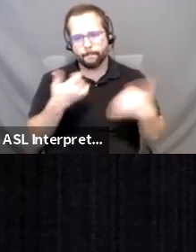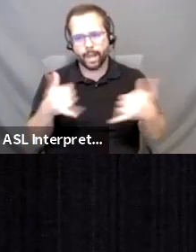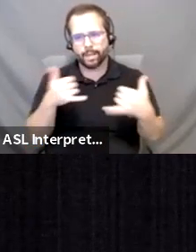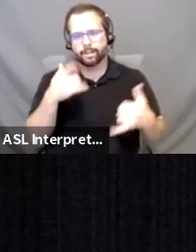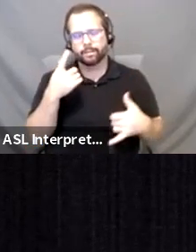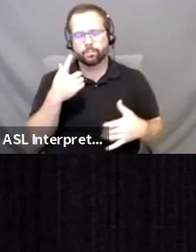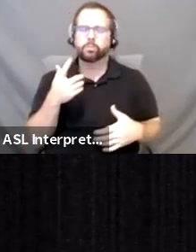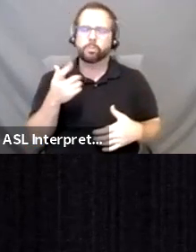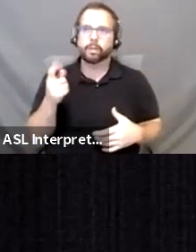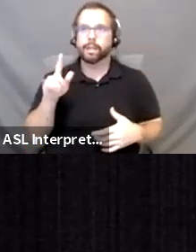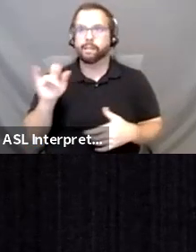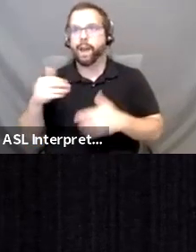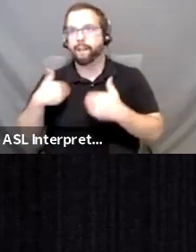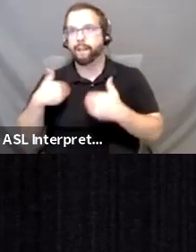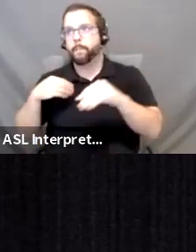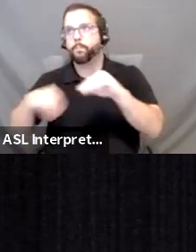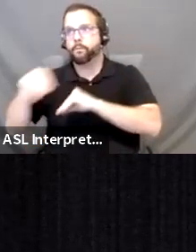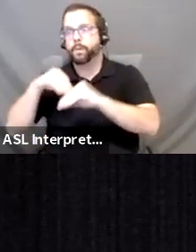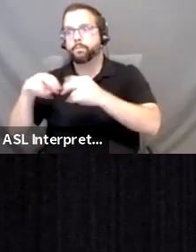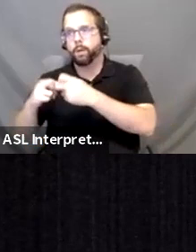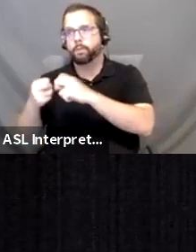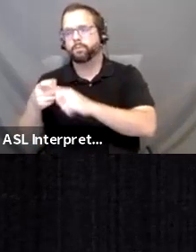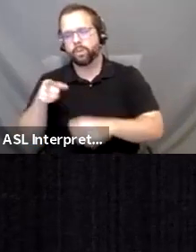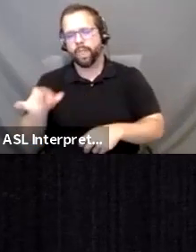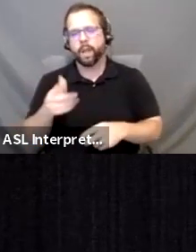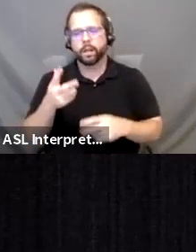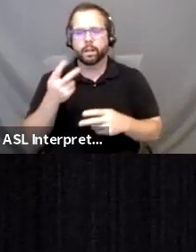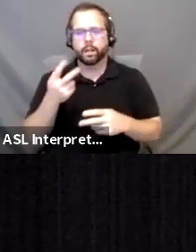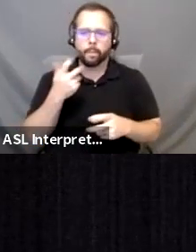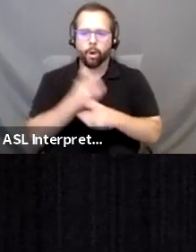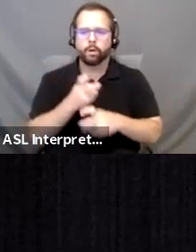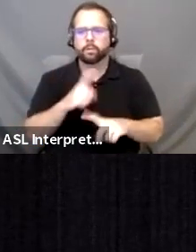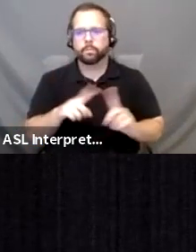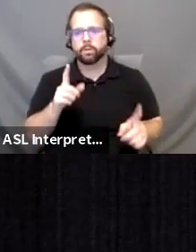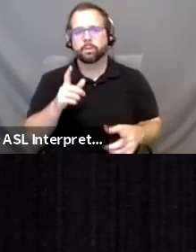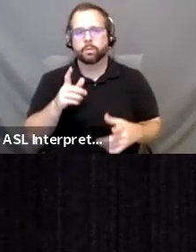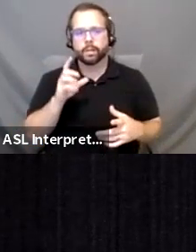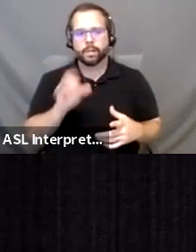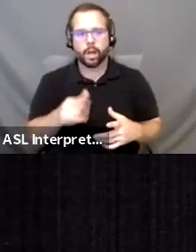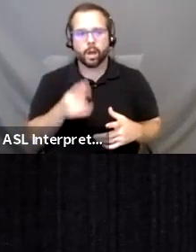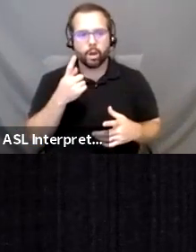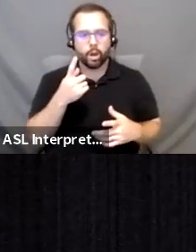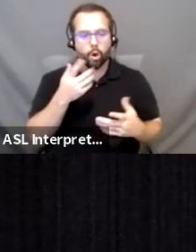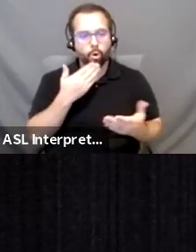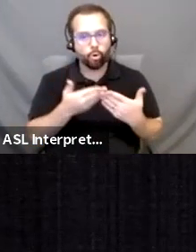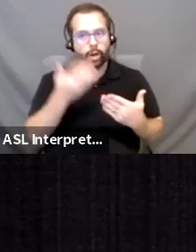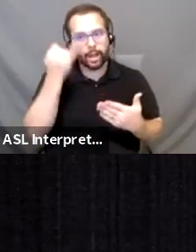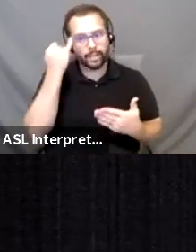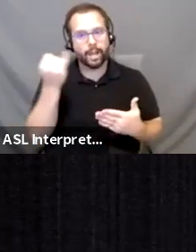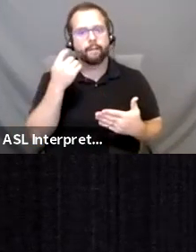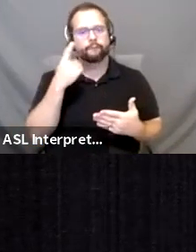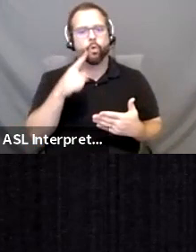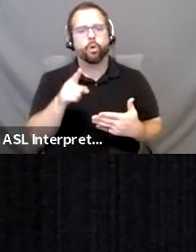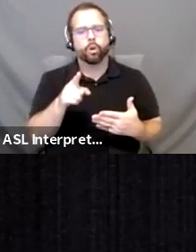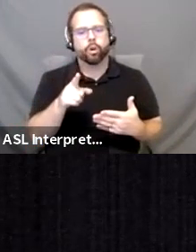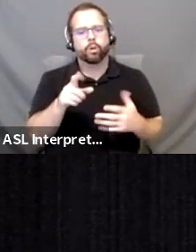get around that, but the concept of turning this kind of thing into a game and even as an icebreaker, I think is a really good one. It can be a